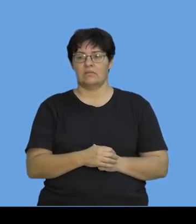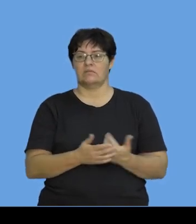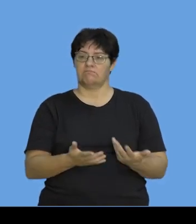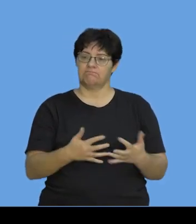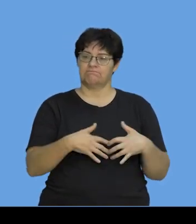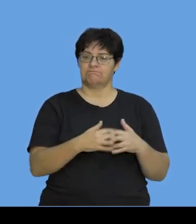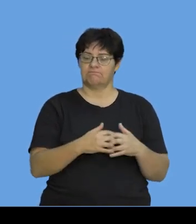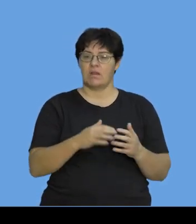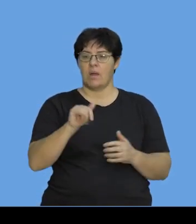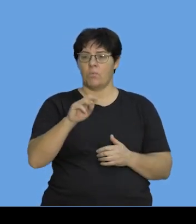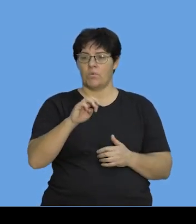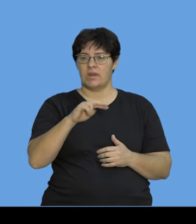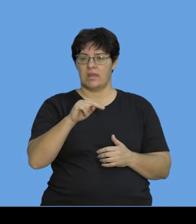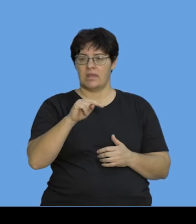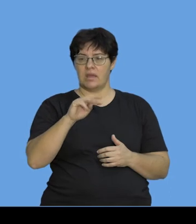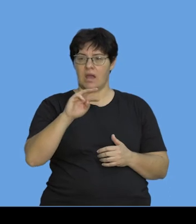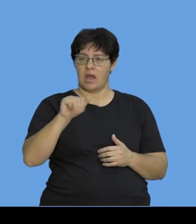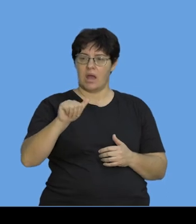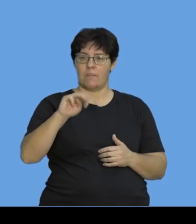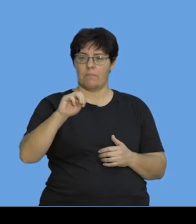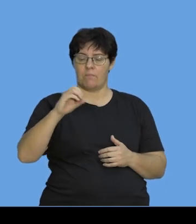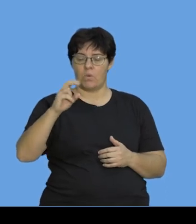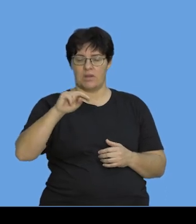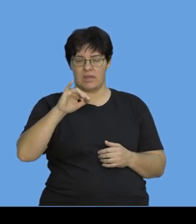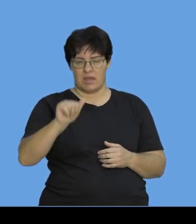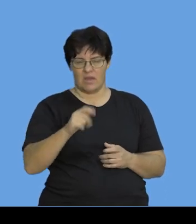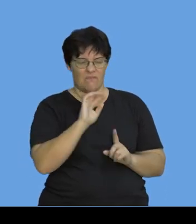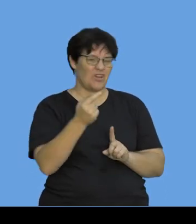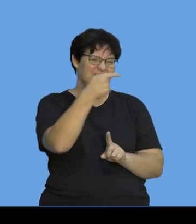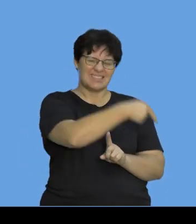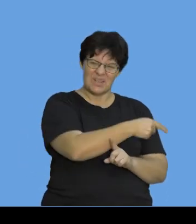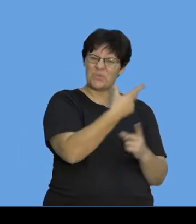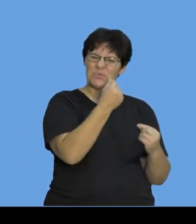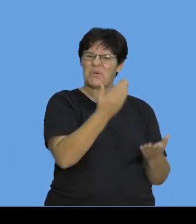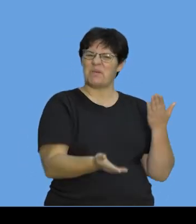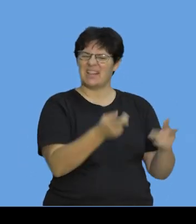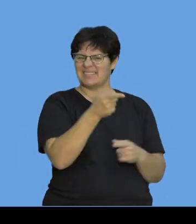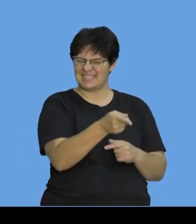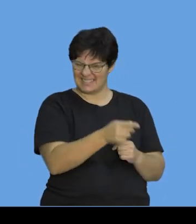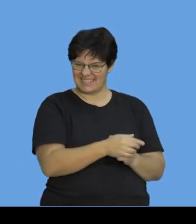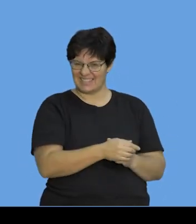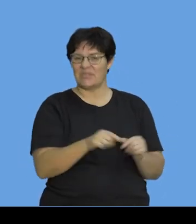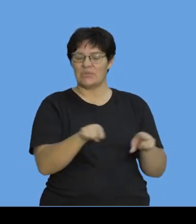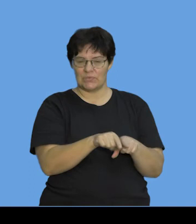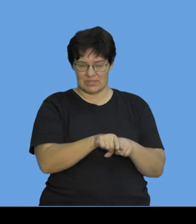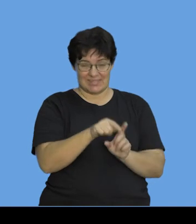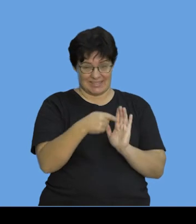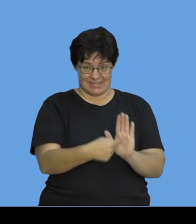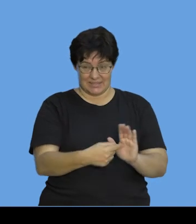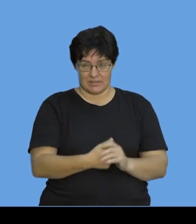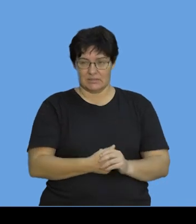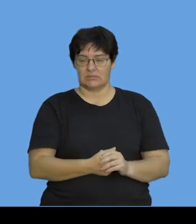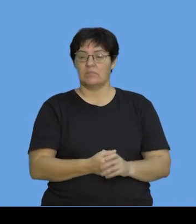very familiar to us, okay? In the first segment, we managed to do the balancing act using the simulation. So we're told that there's